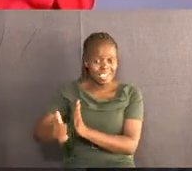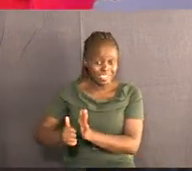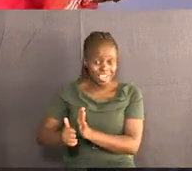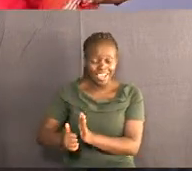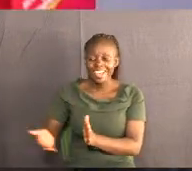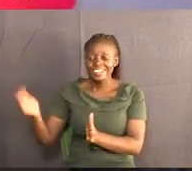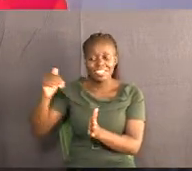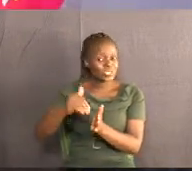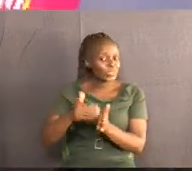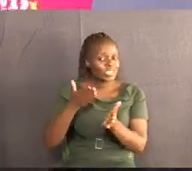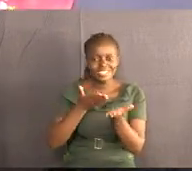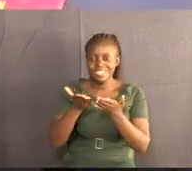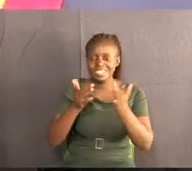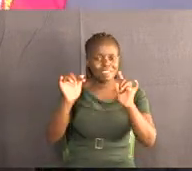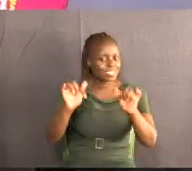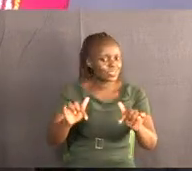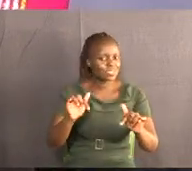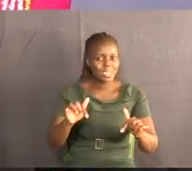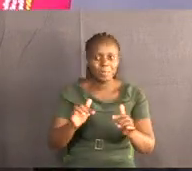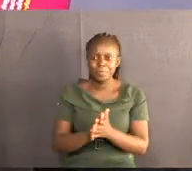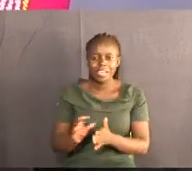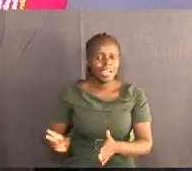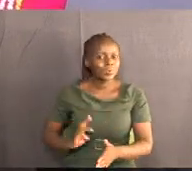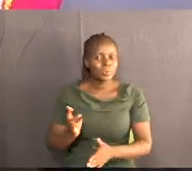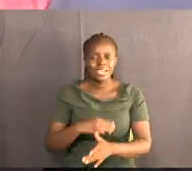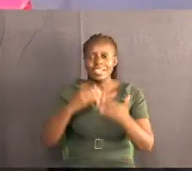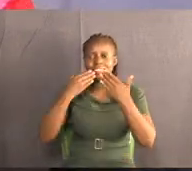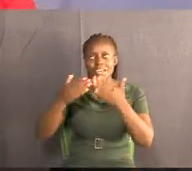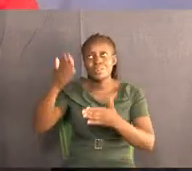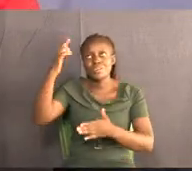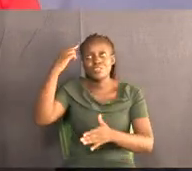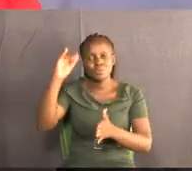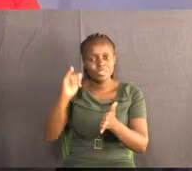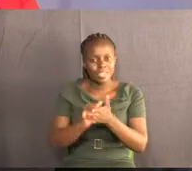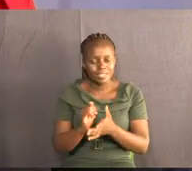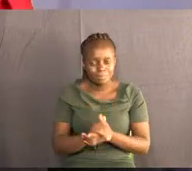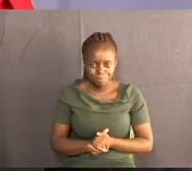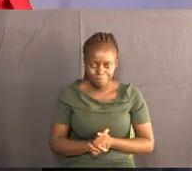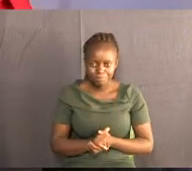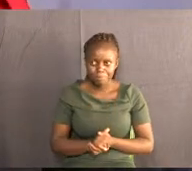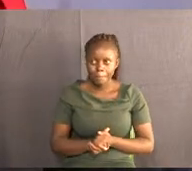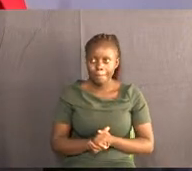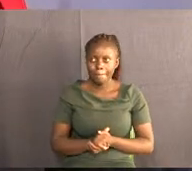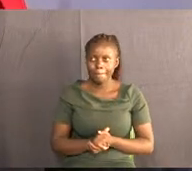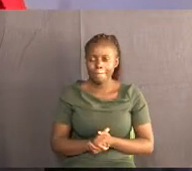part and parcel of this service, and we thank God for that.